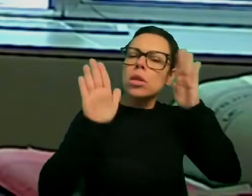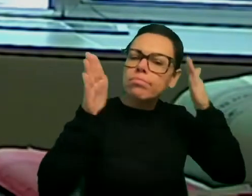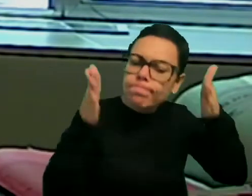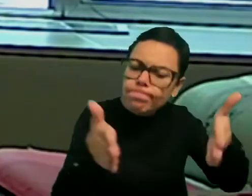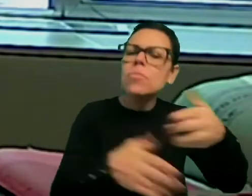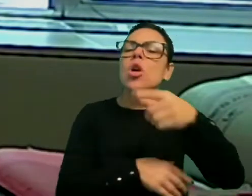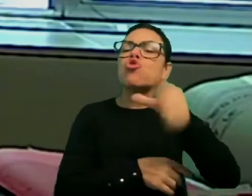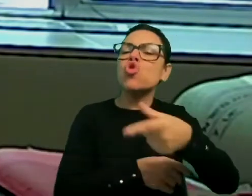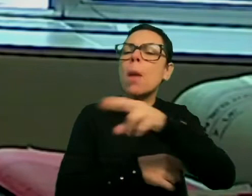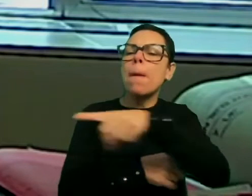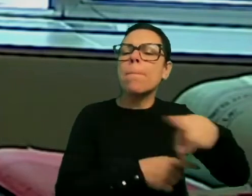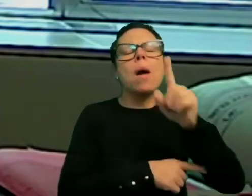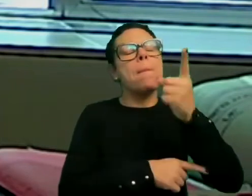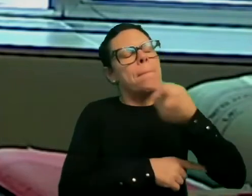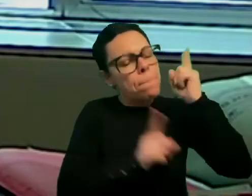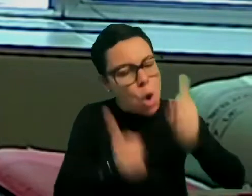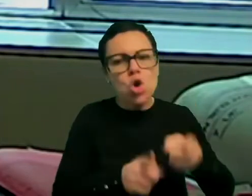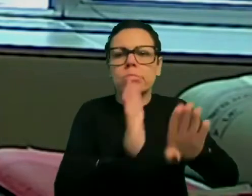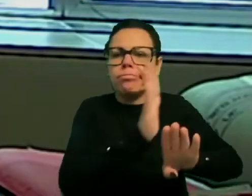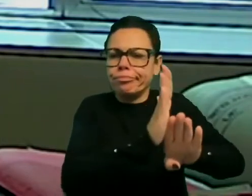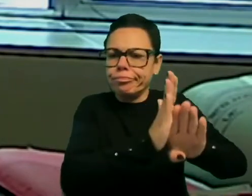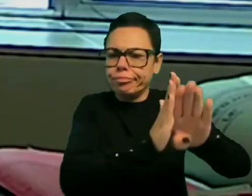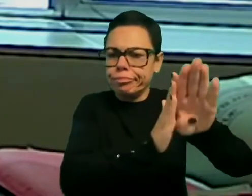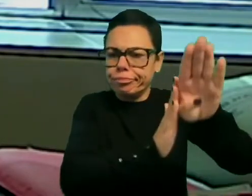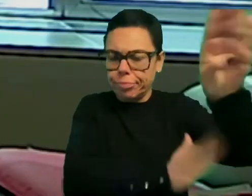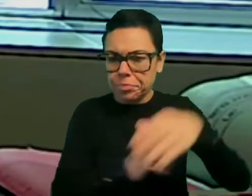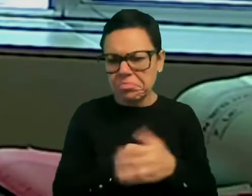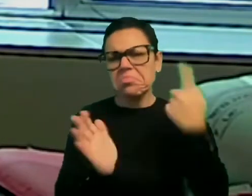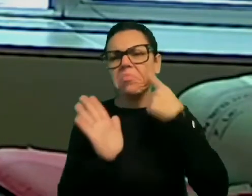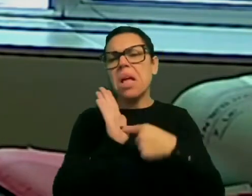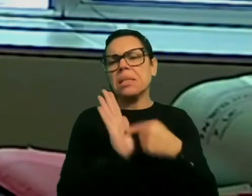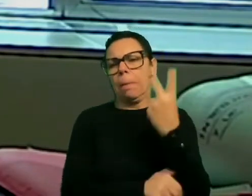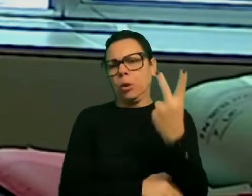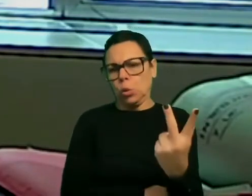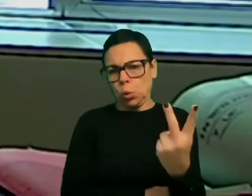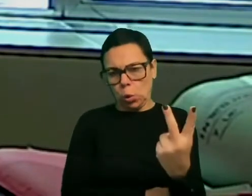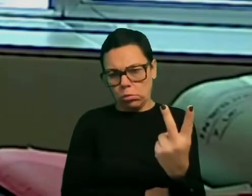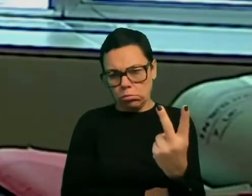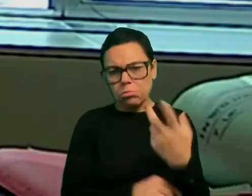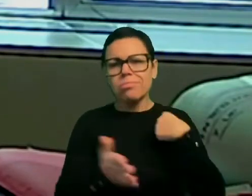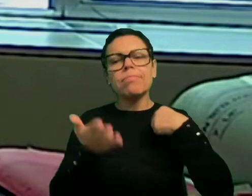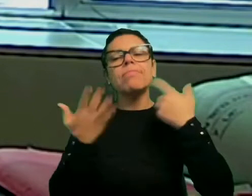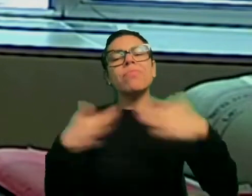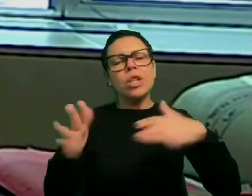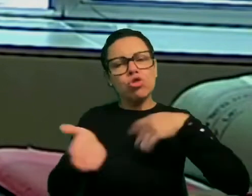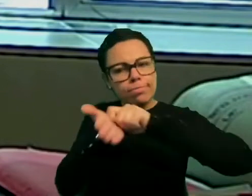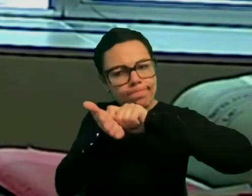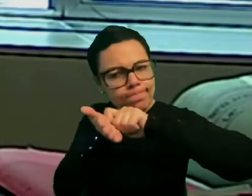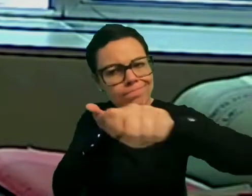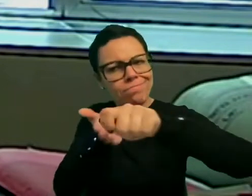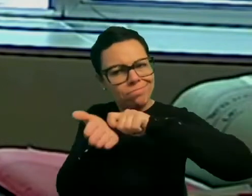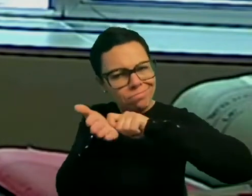I can give 2 examples. I want to highlight that we have an exclusion